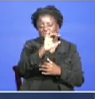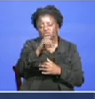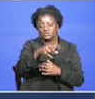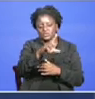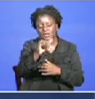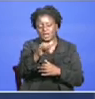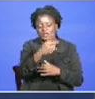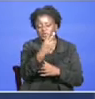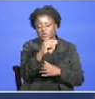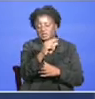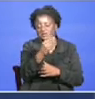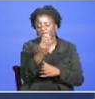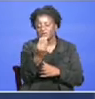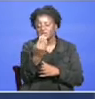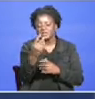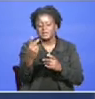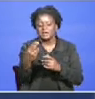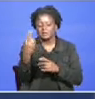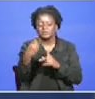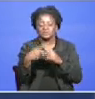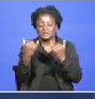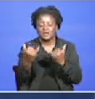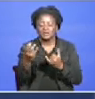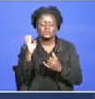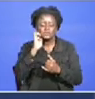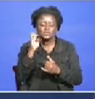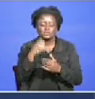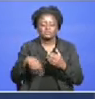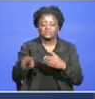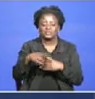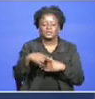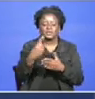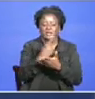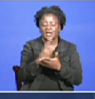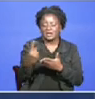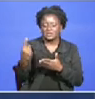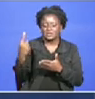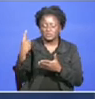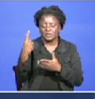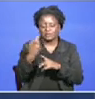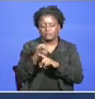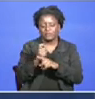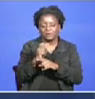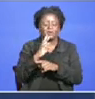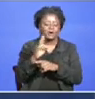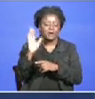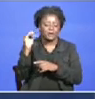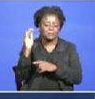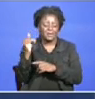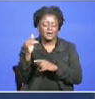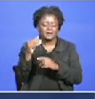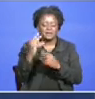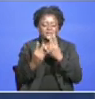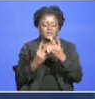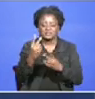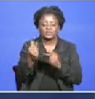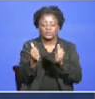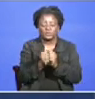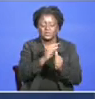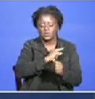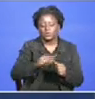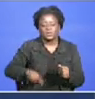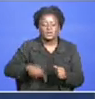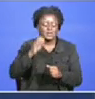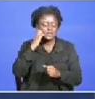until now. Dame Marguerite returned last week from her farewell visit to Queen Elizabeth II at Buckingham Palace in London. The